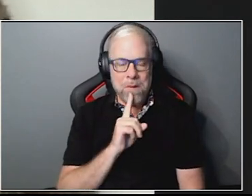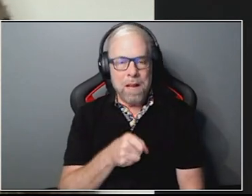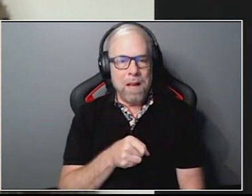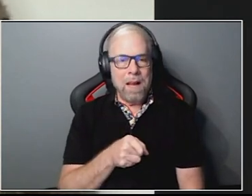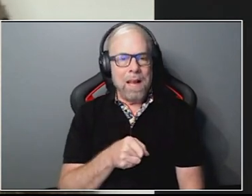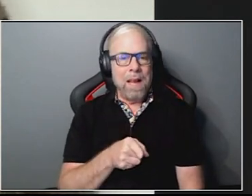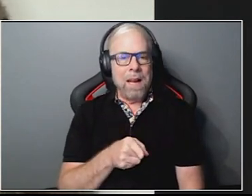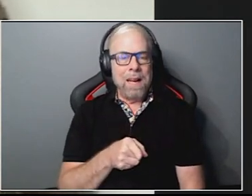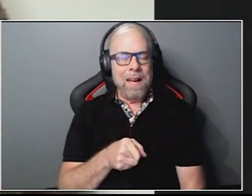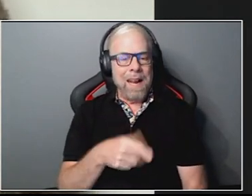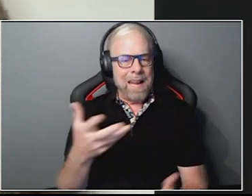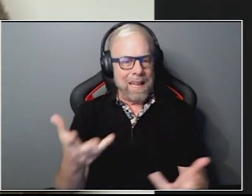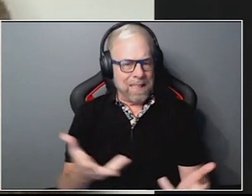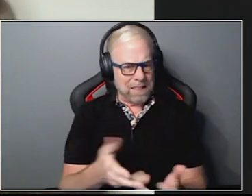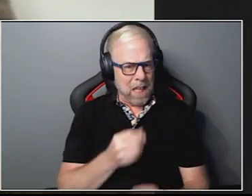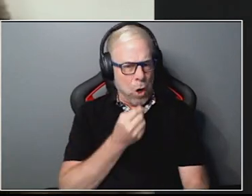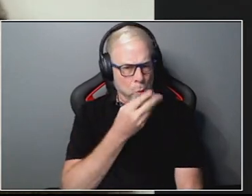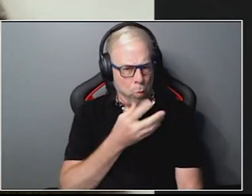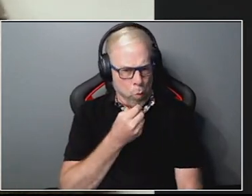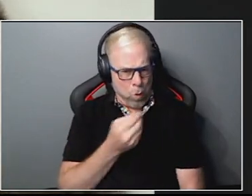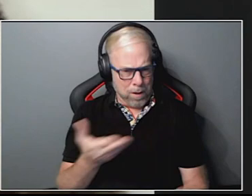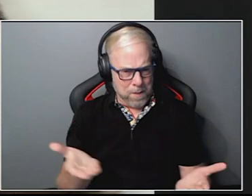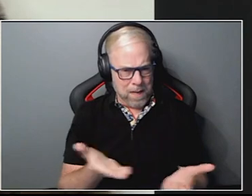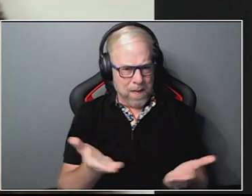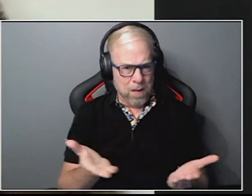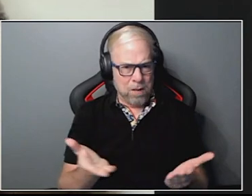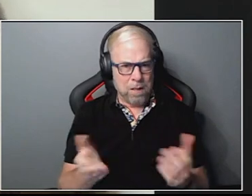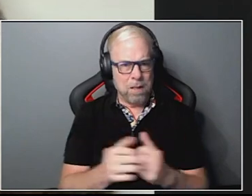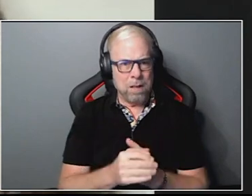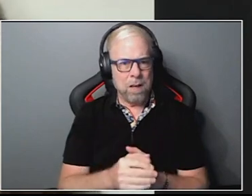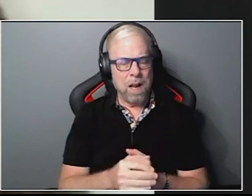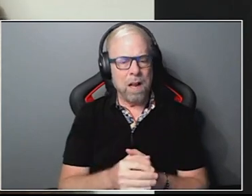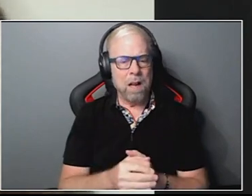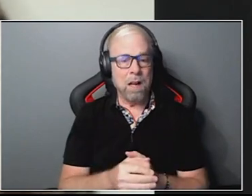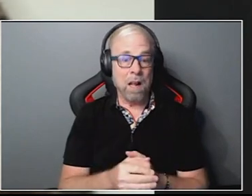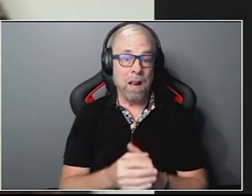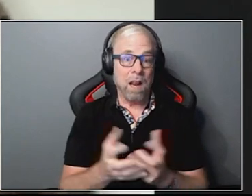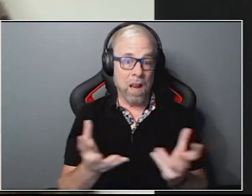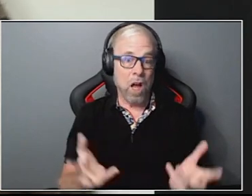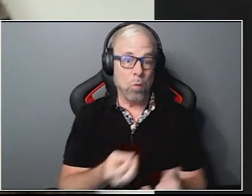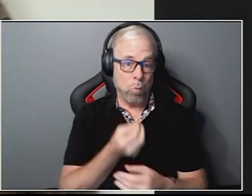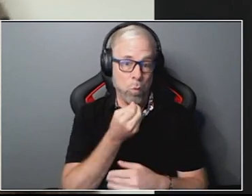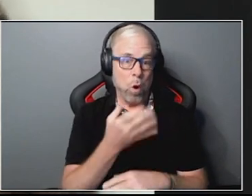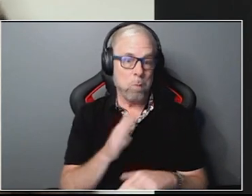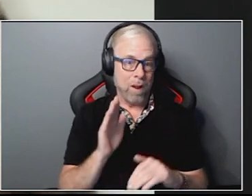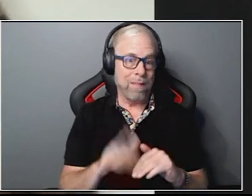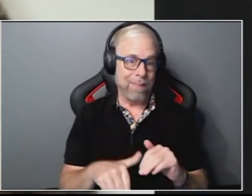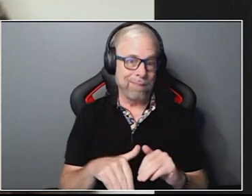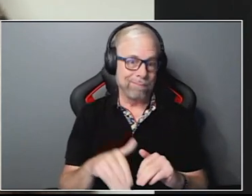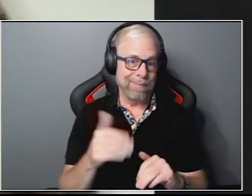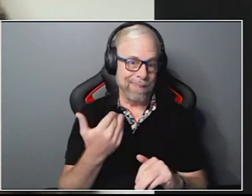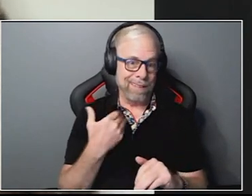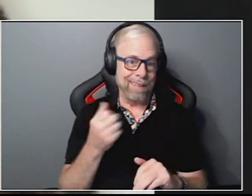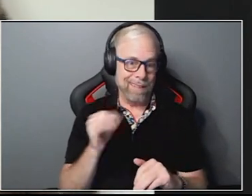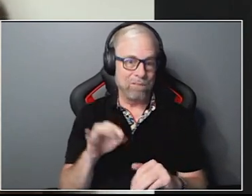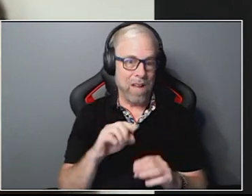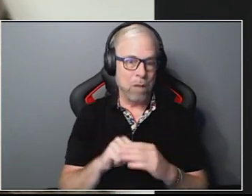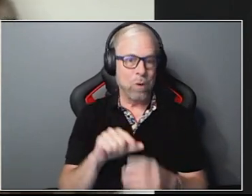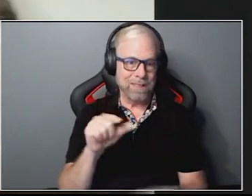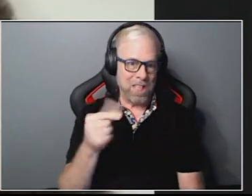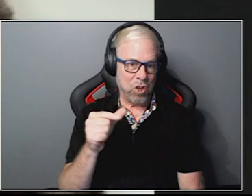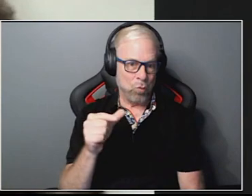it's kind of warm where I am. A lot warmer than I would be if I was in Greenland wearing